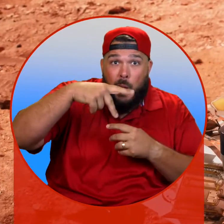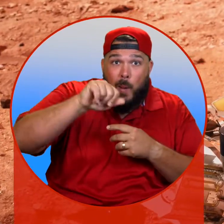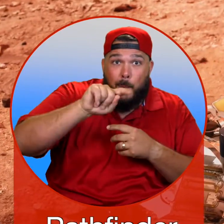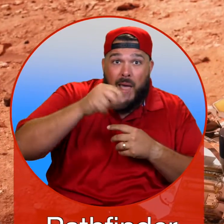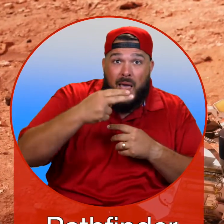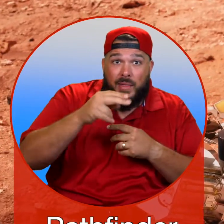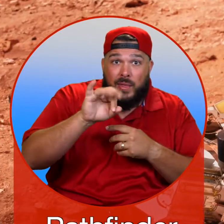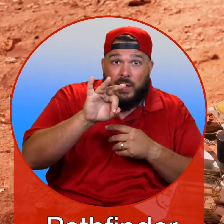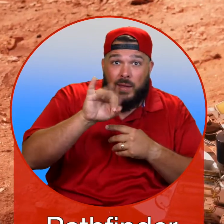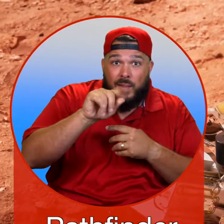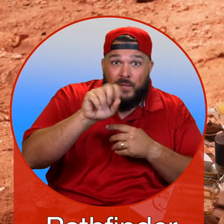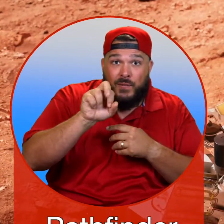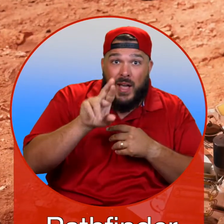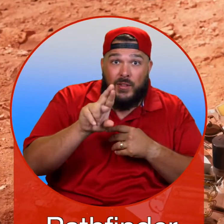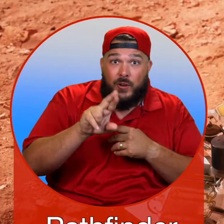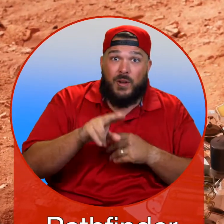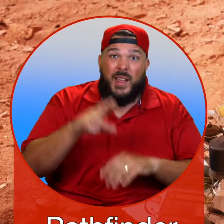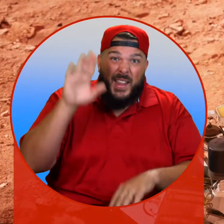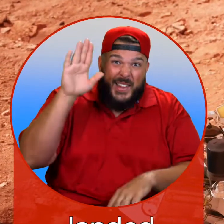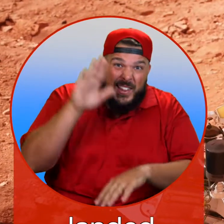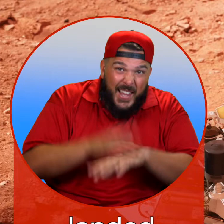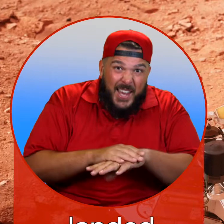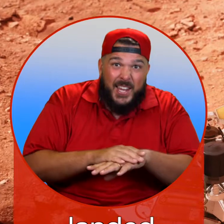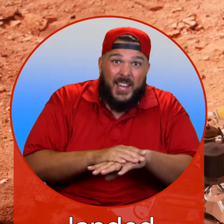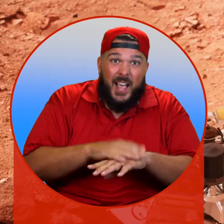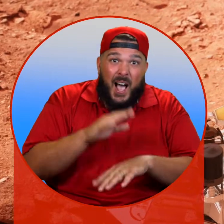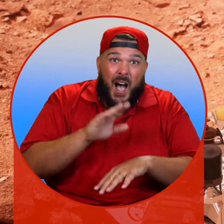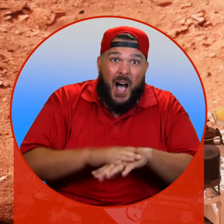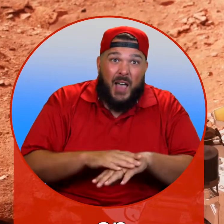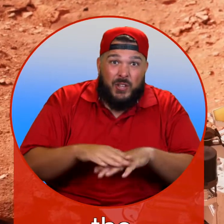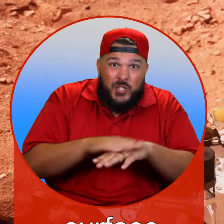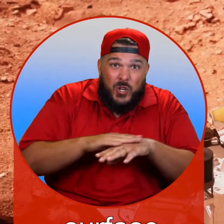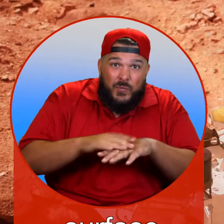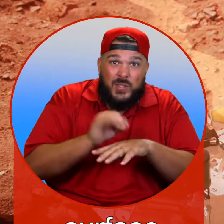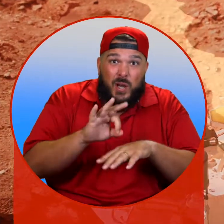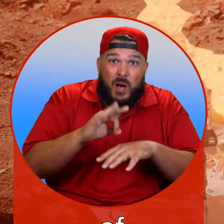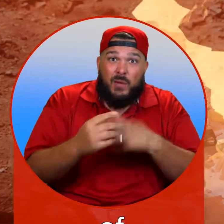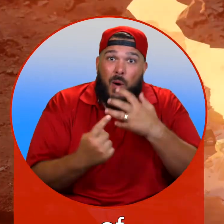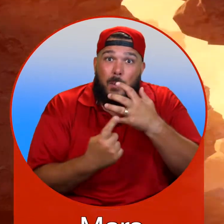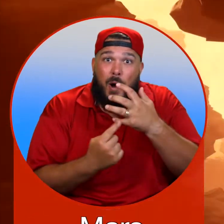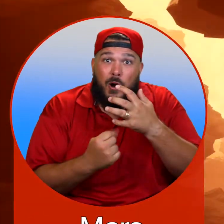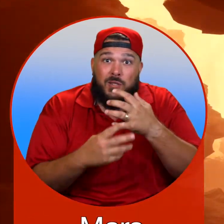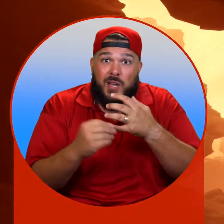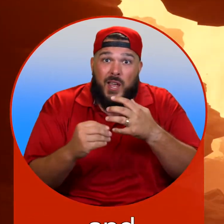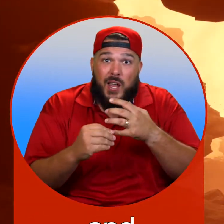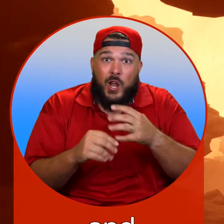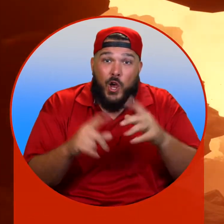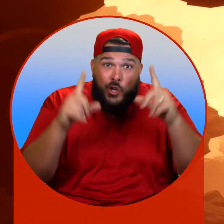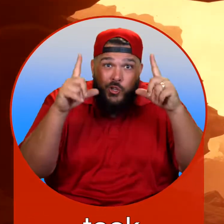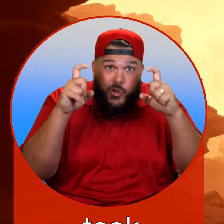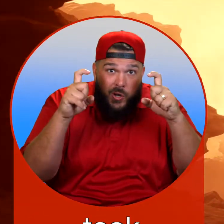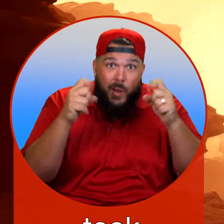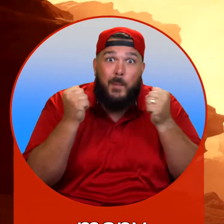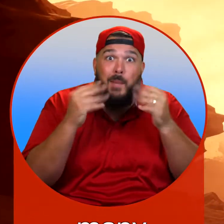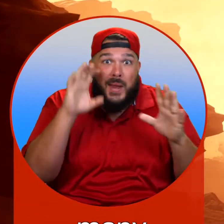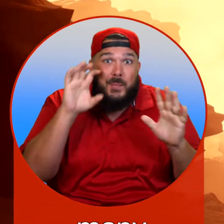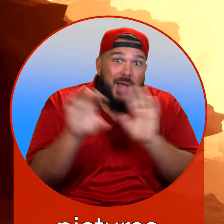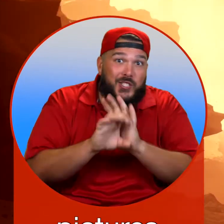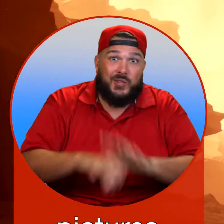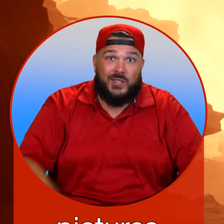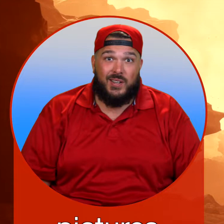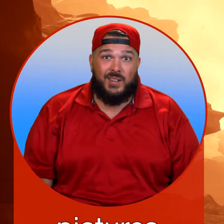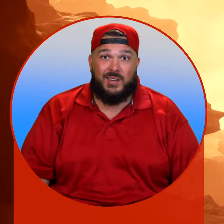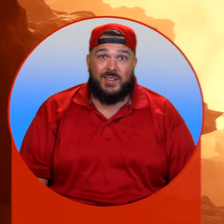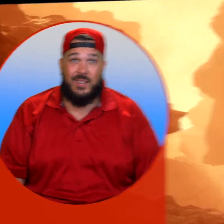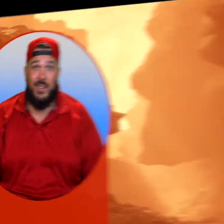Pathfinder landed on the surface of Mars and took many